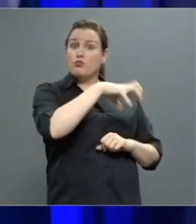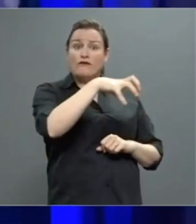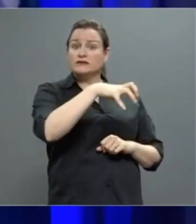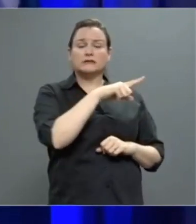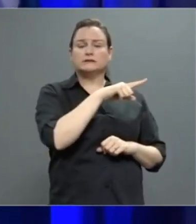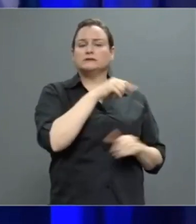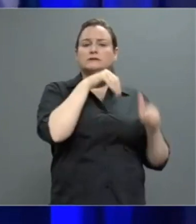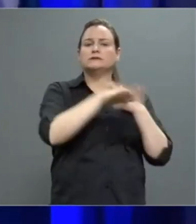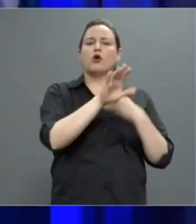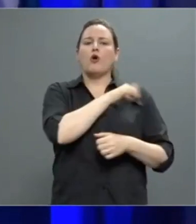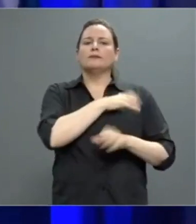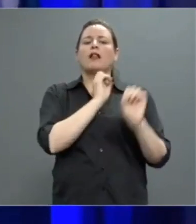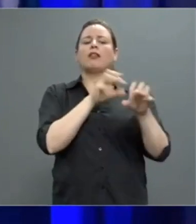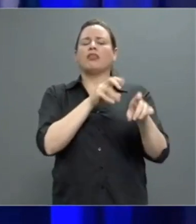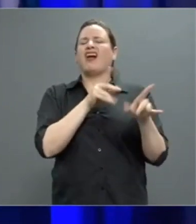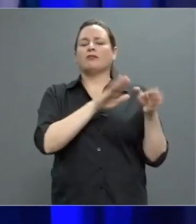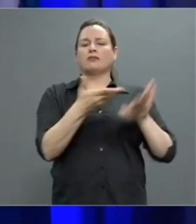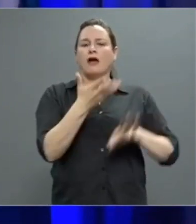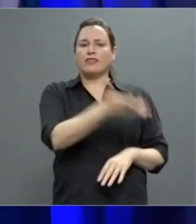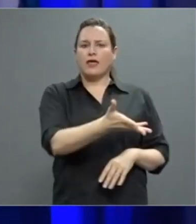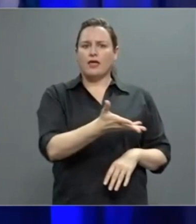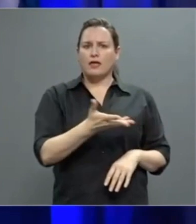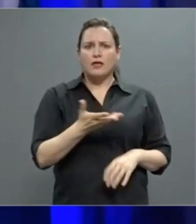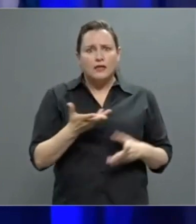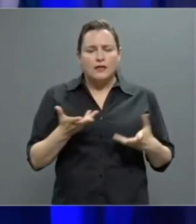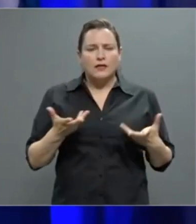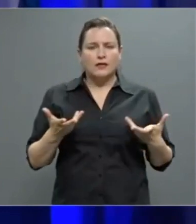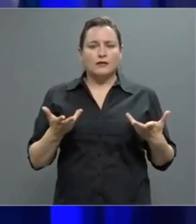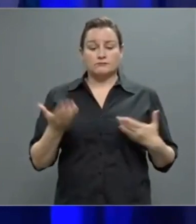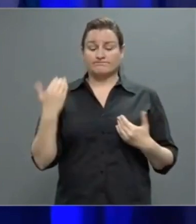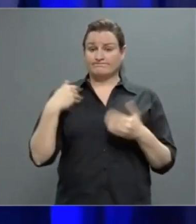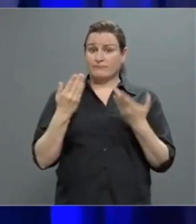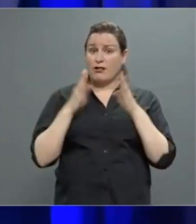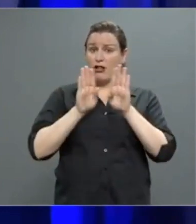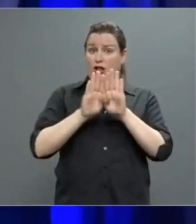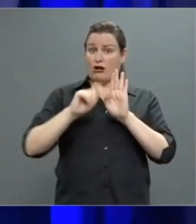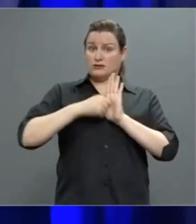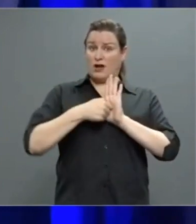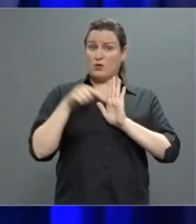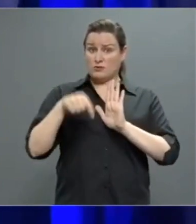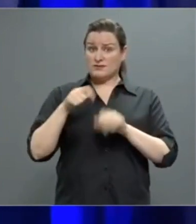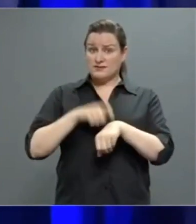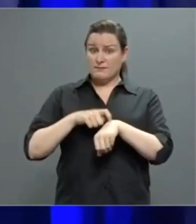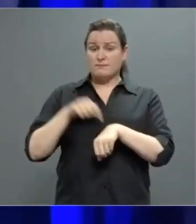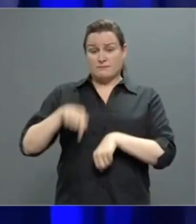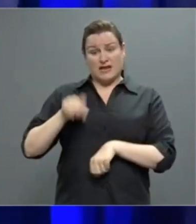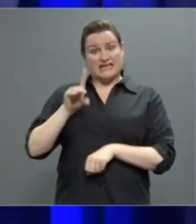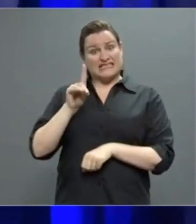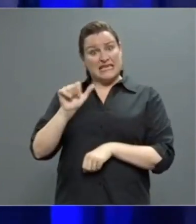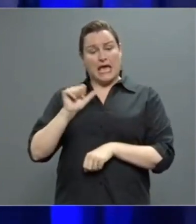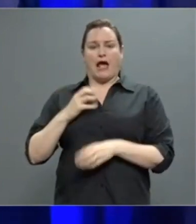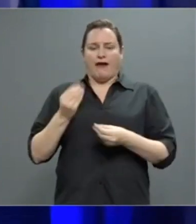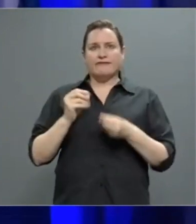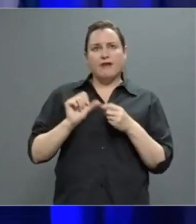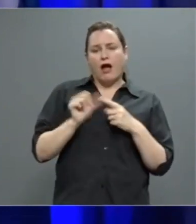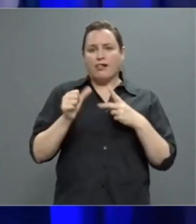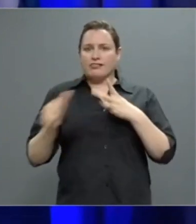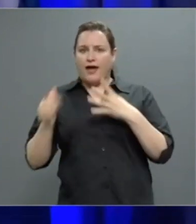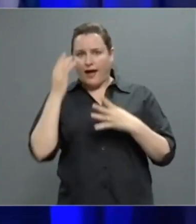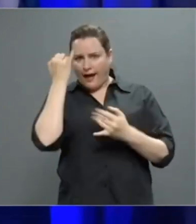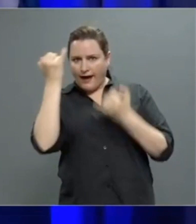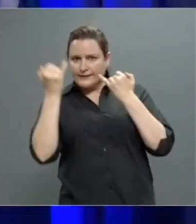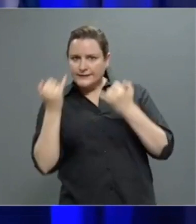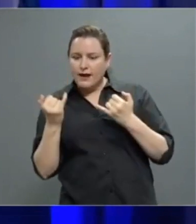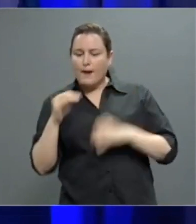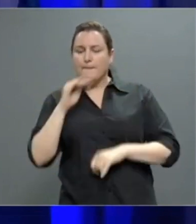horror. During the lockdown crisis, the DA offered practical and constructive alternatives, which would have